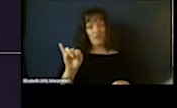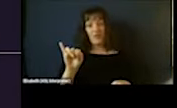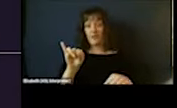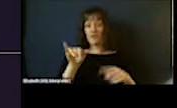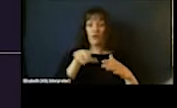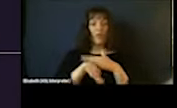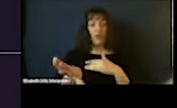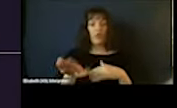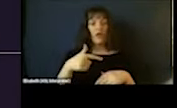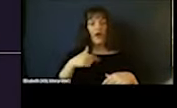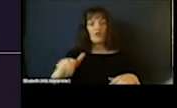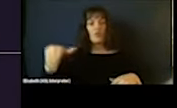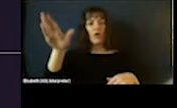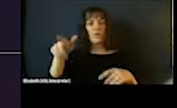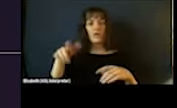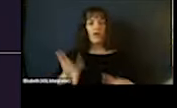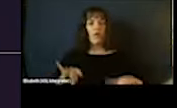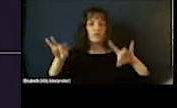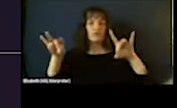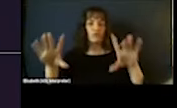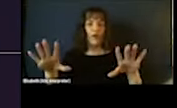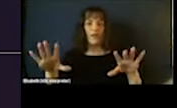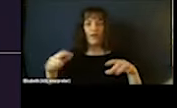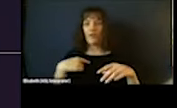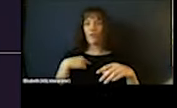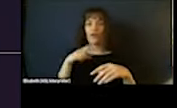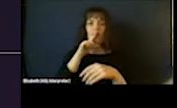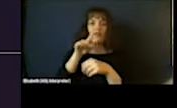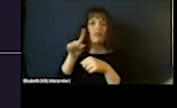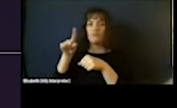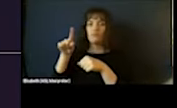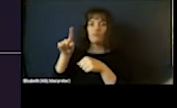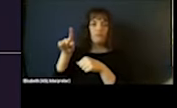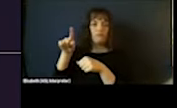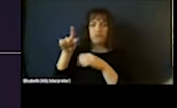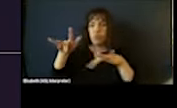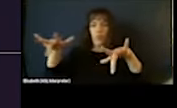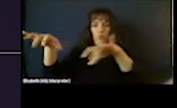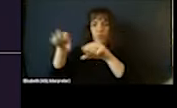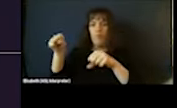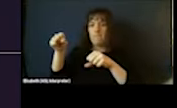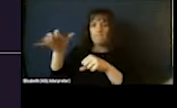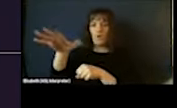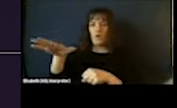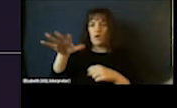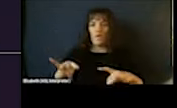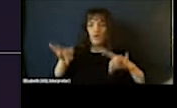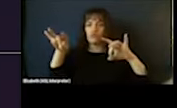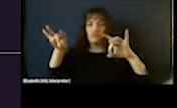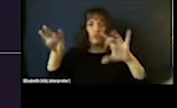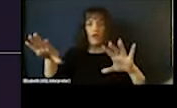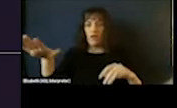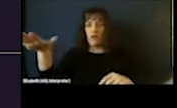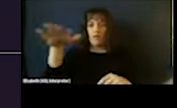dark part of Australia as well. So even though I couldn't see very much, I was still able to go out at night and experience a little bit